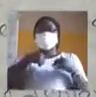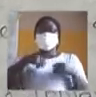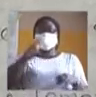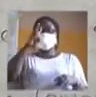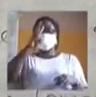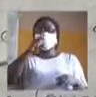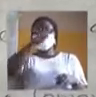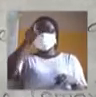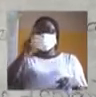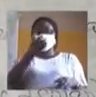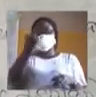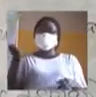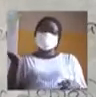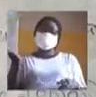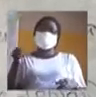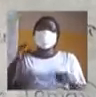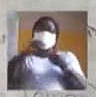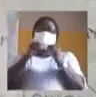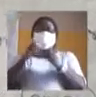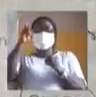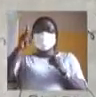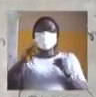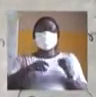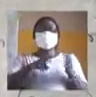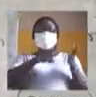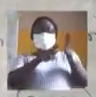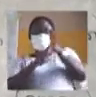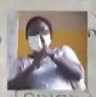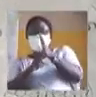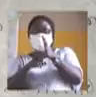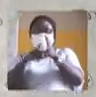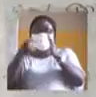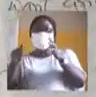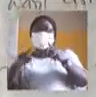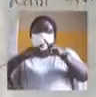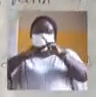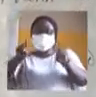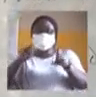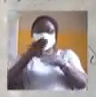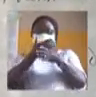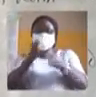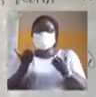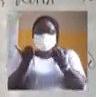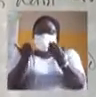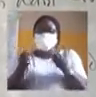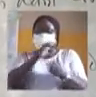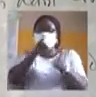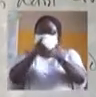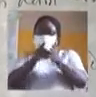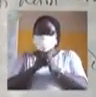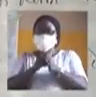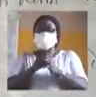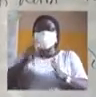first one, it says distinguish between want and demand. The second one, it says state the law of demand. I know